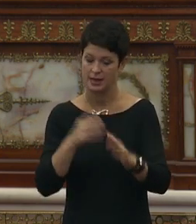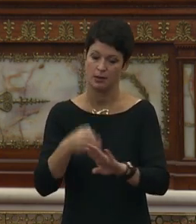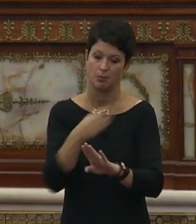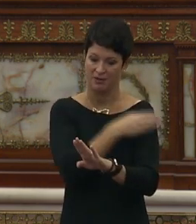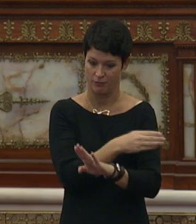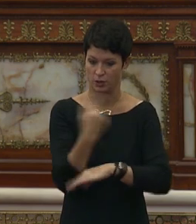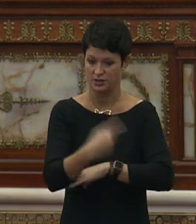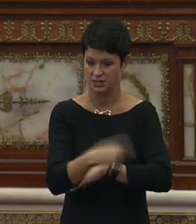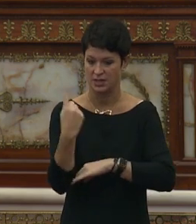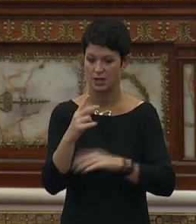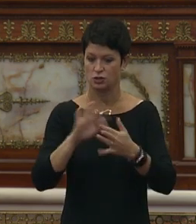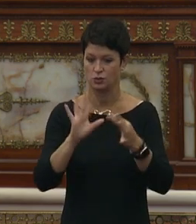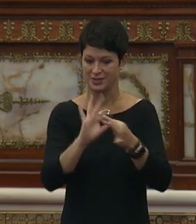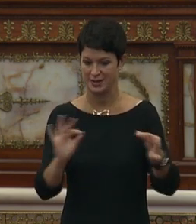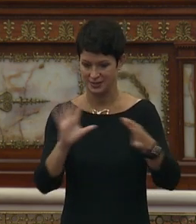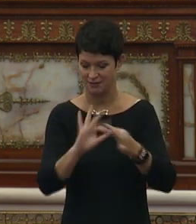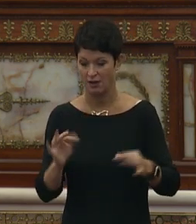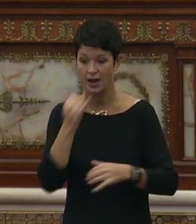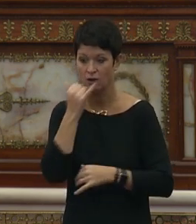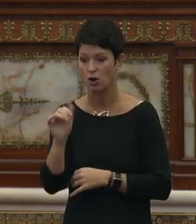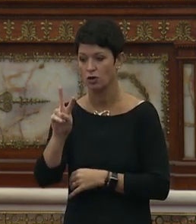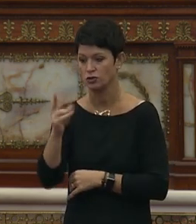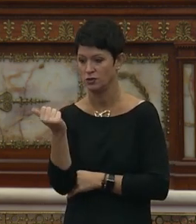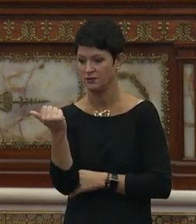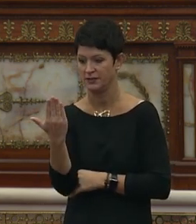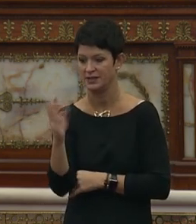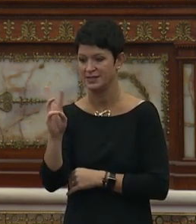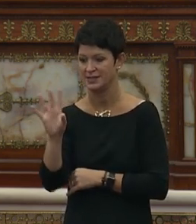order to testify. You must call